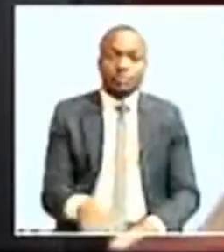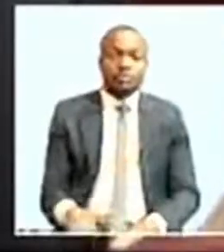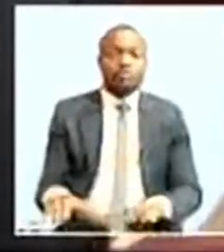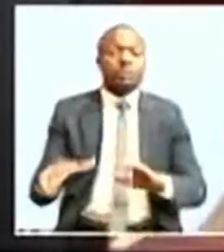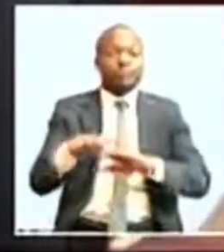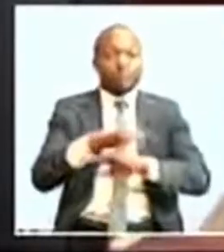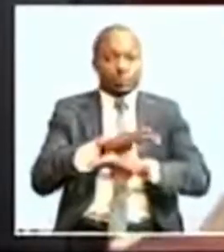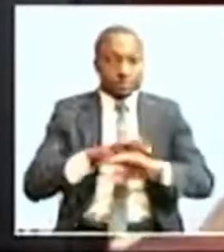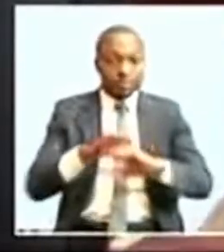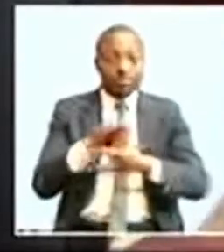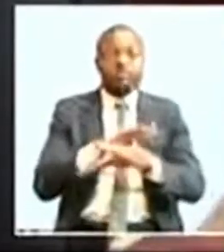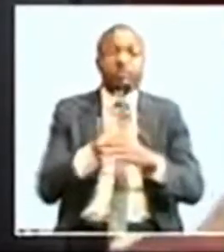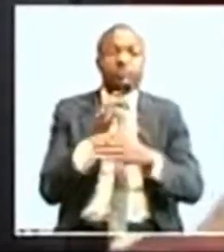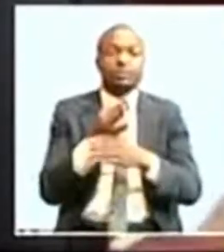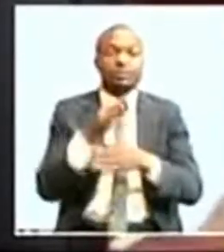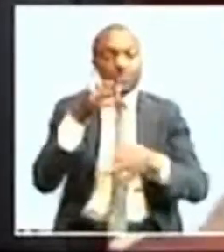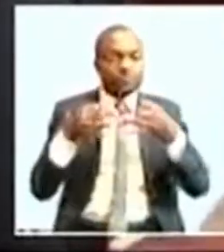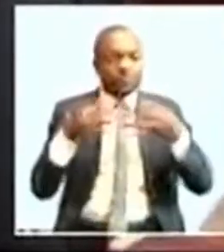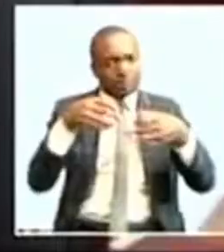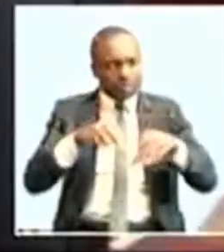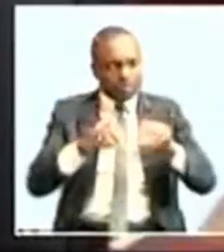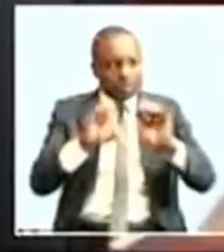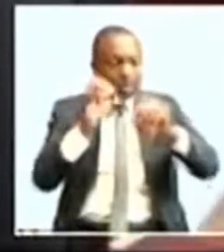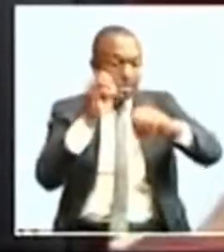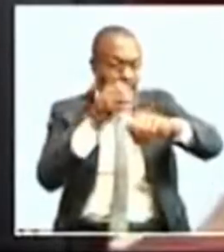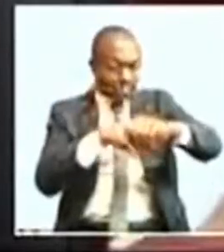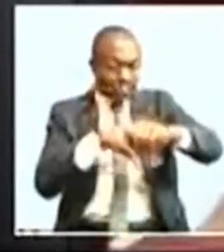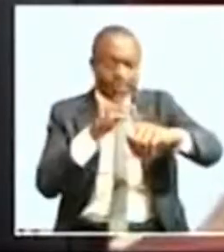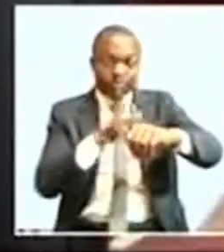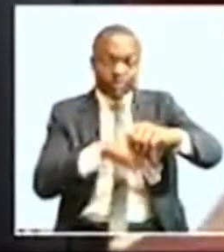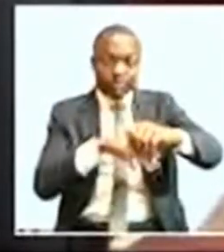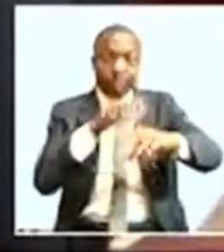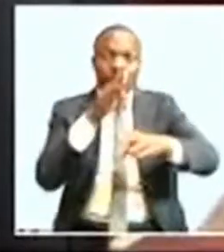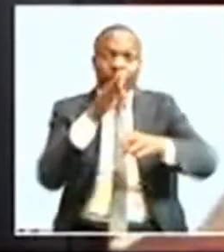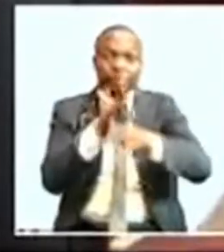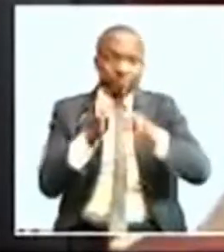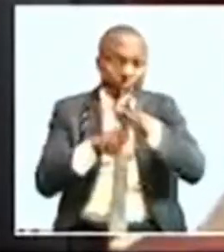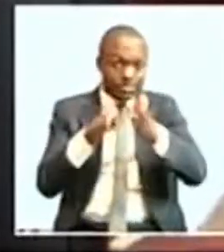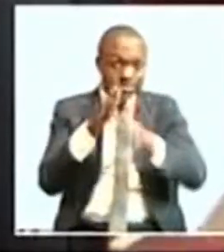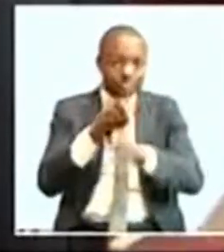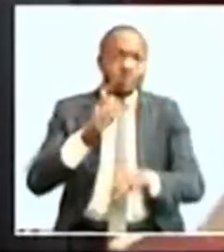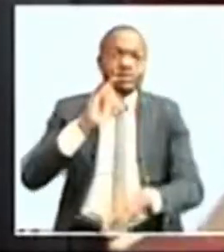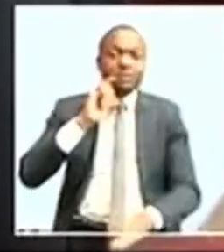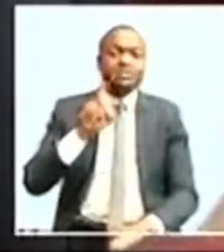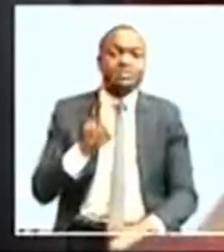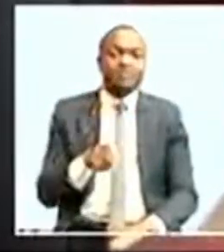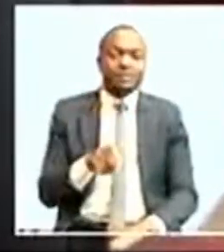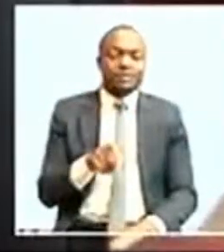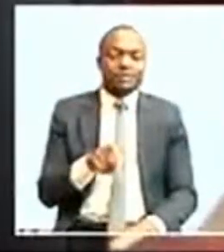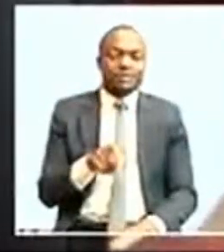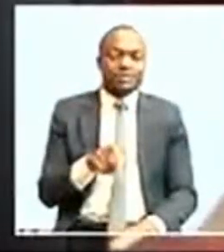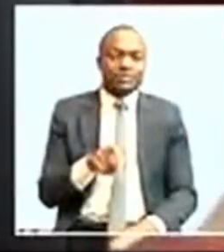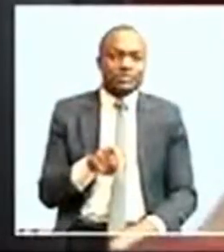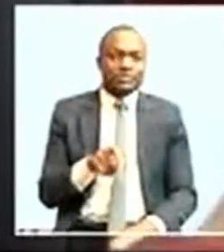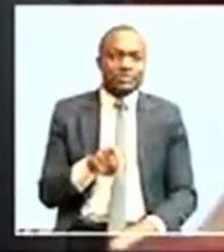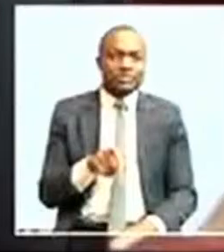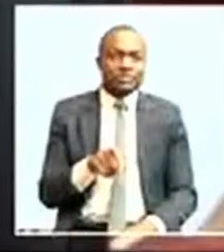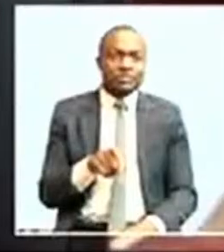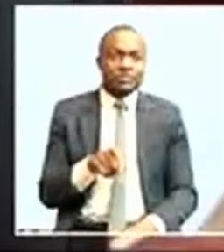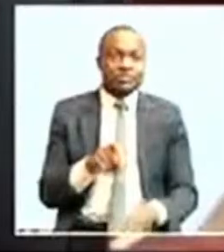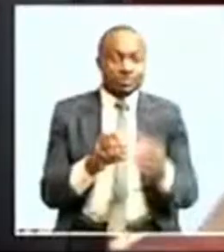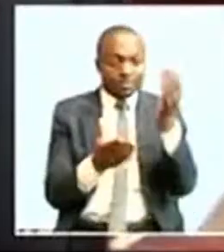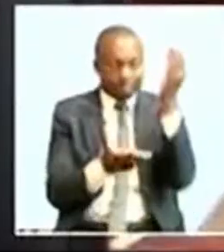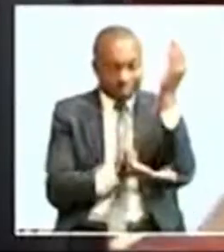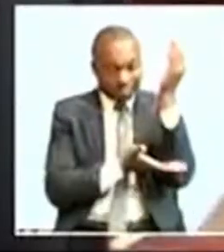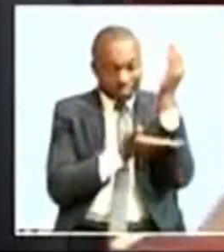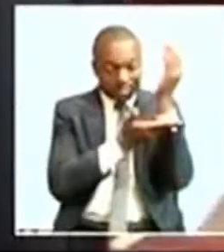overfished stocks, if we continue to invest in this infrastructure, we should be able to enhance